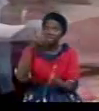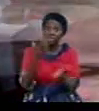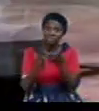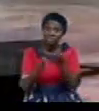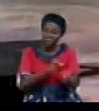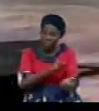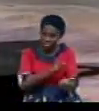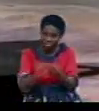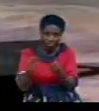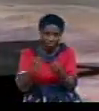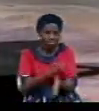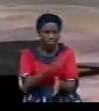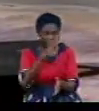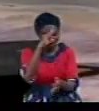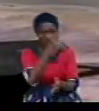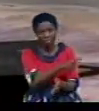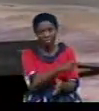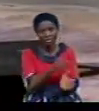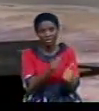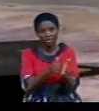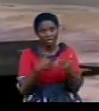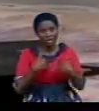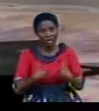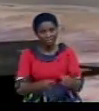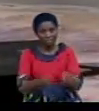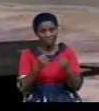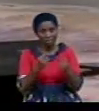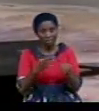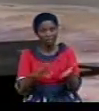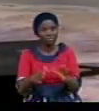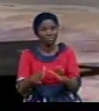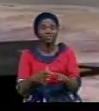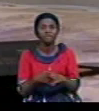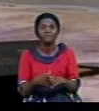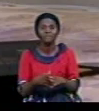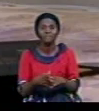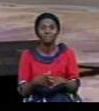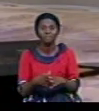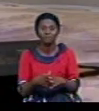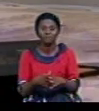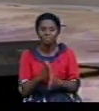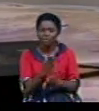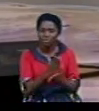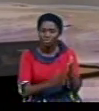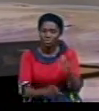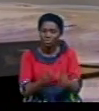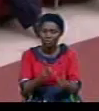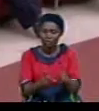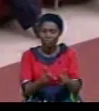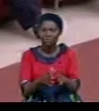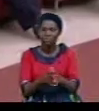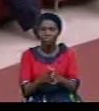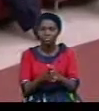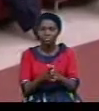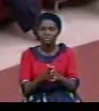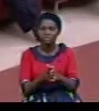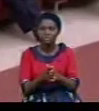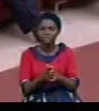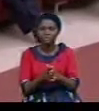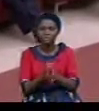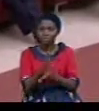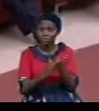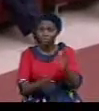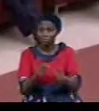him that had the power of this there are people when they pray the